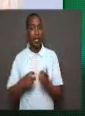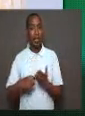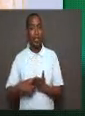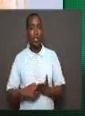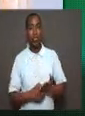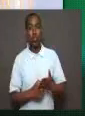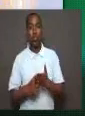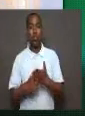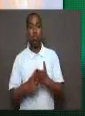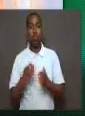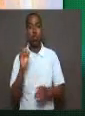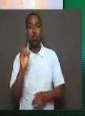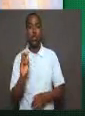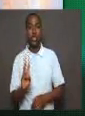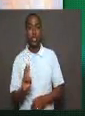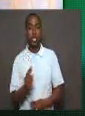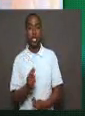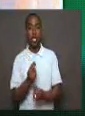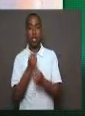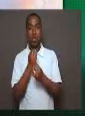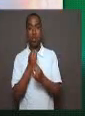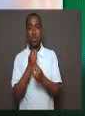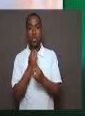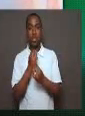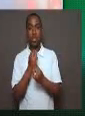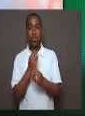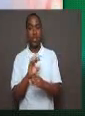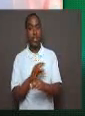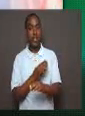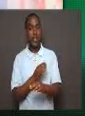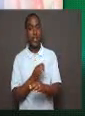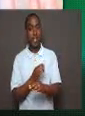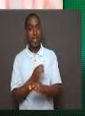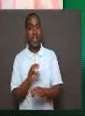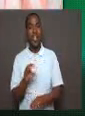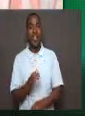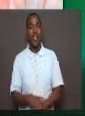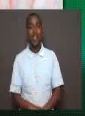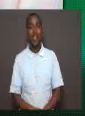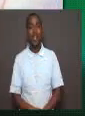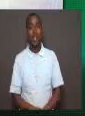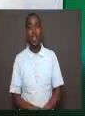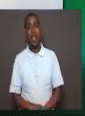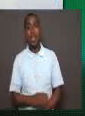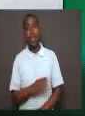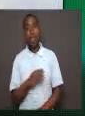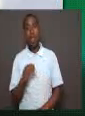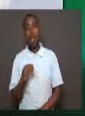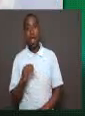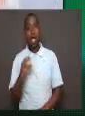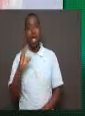oxygen and nutrients to our cells and gets rid of